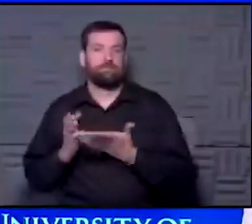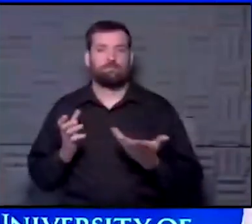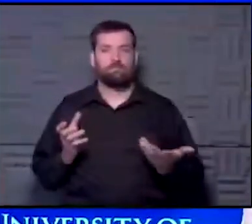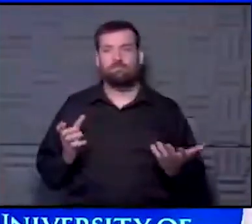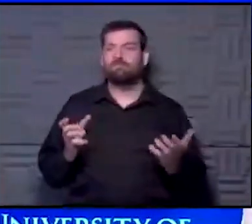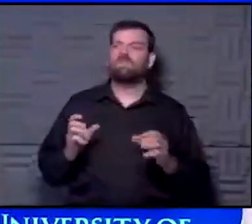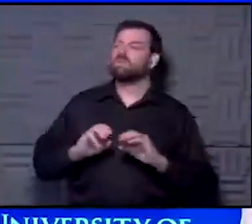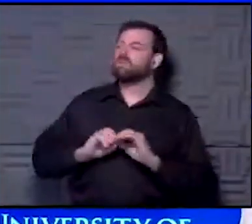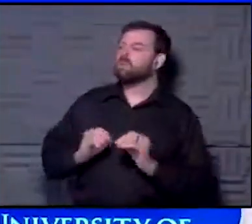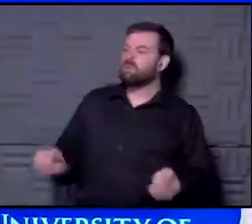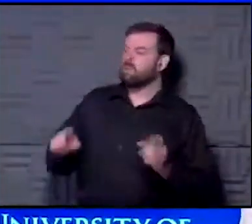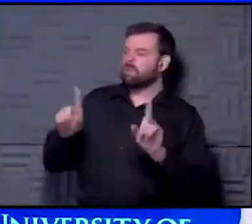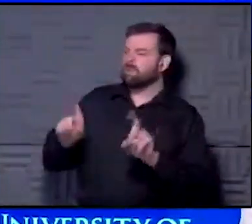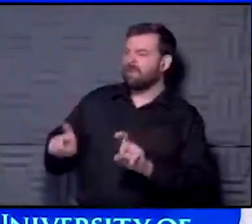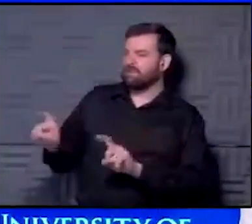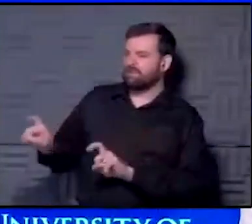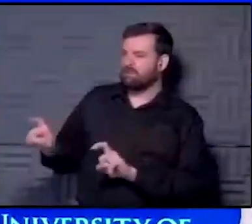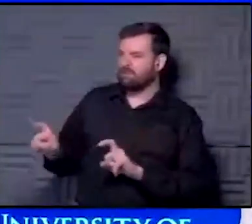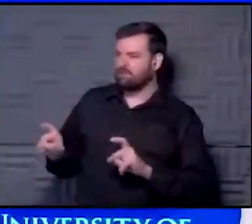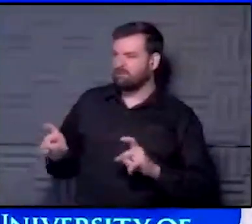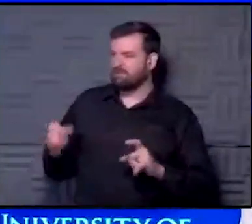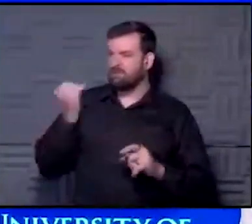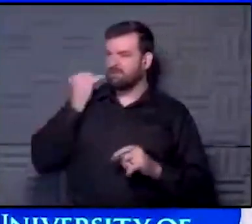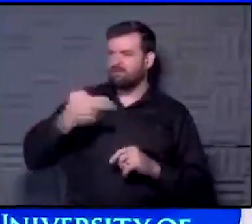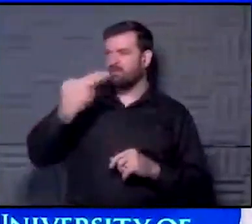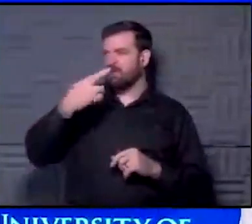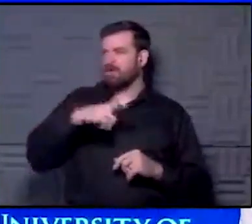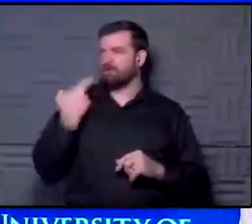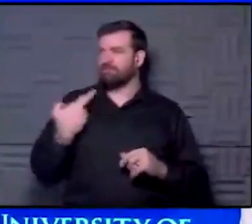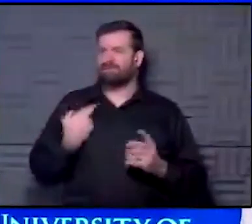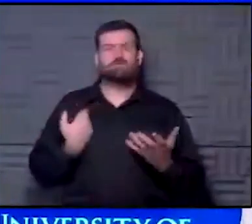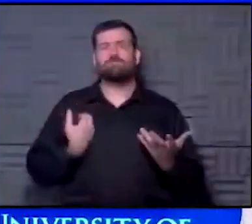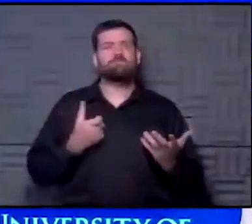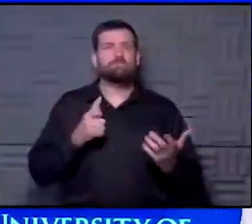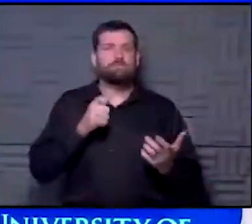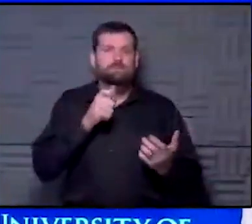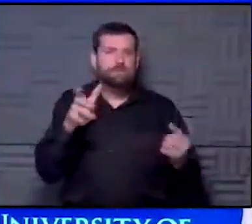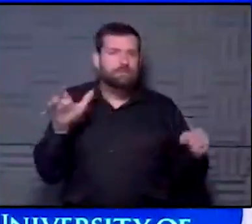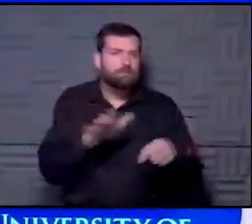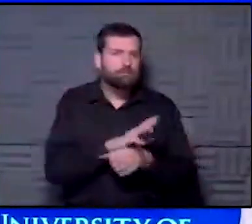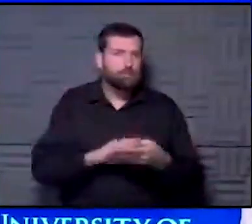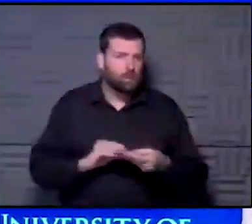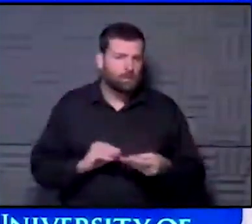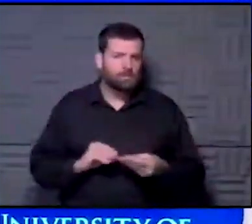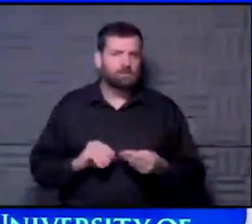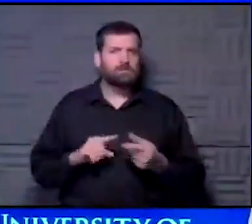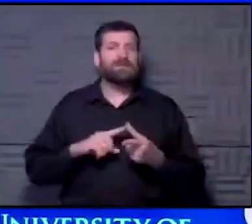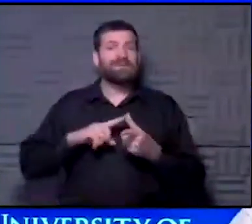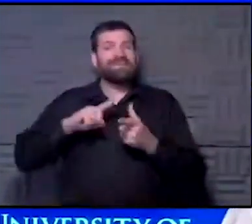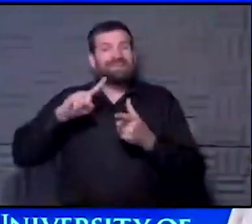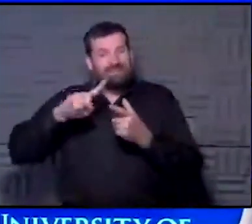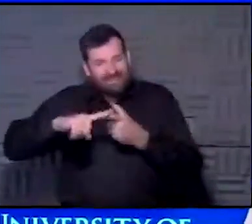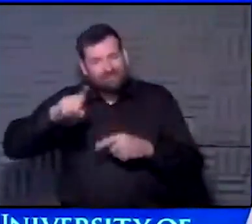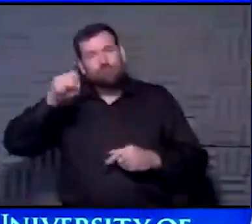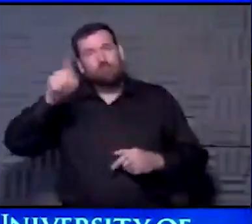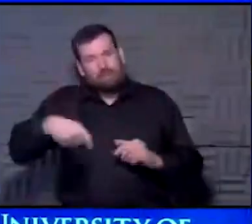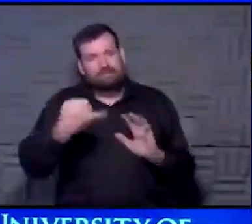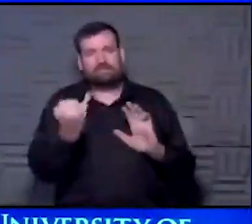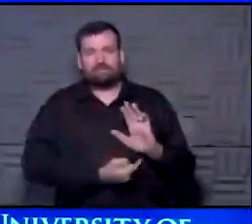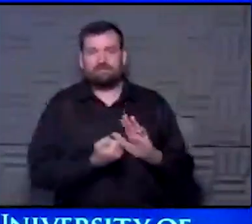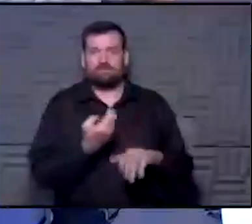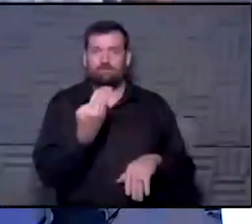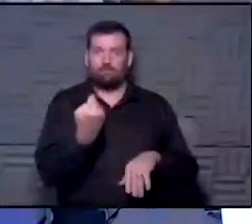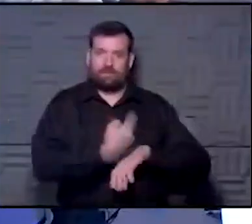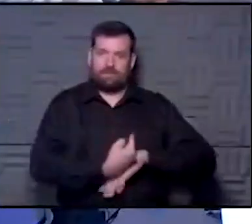anybody test around if you've been if you're a high risk contact. Well, that's not the story. The story is that then you have to go quarantine in place for 14 days.